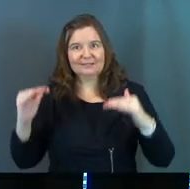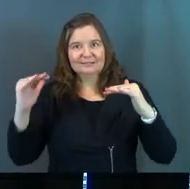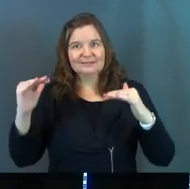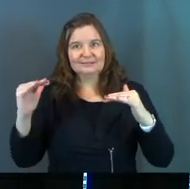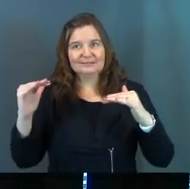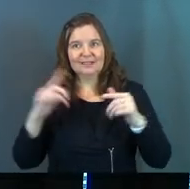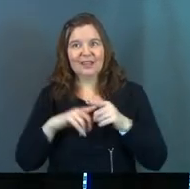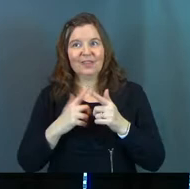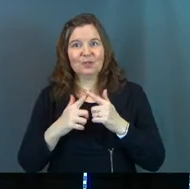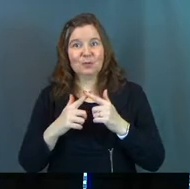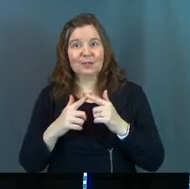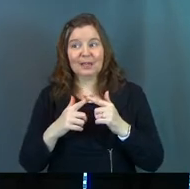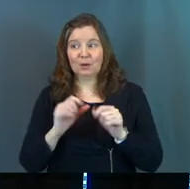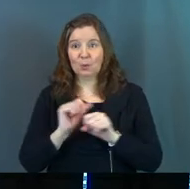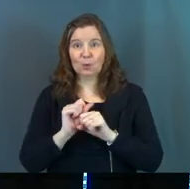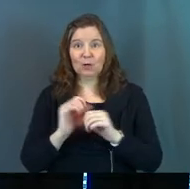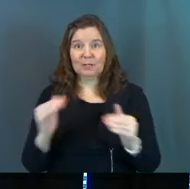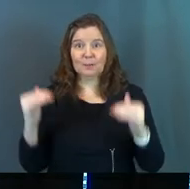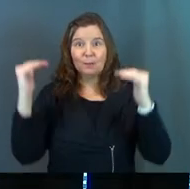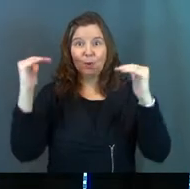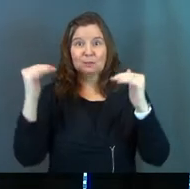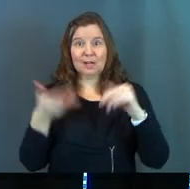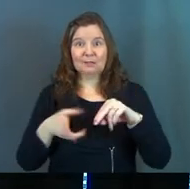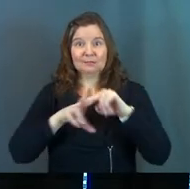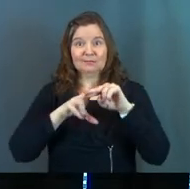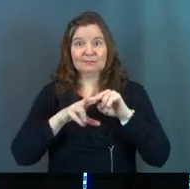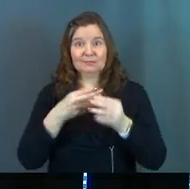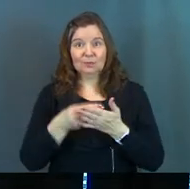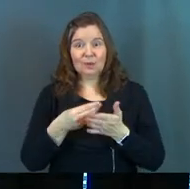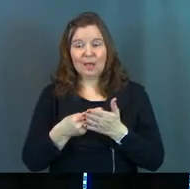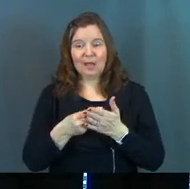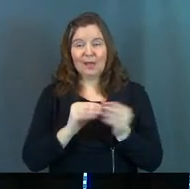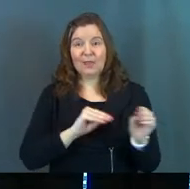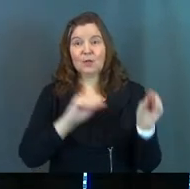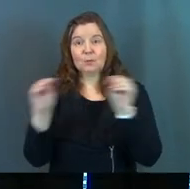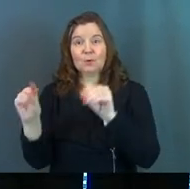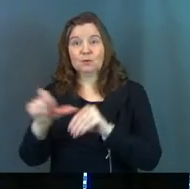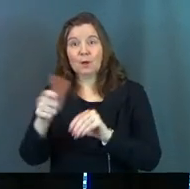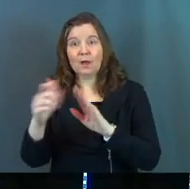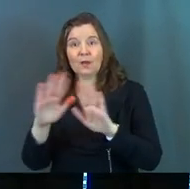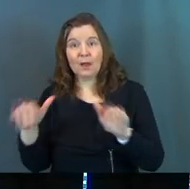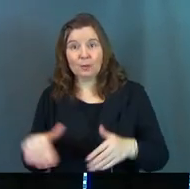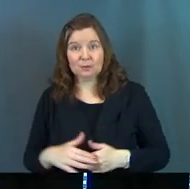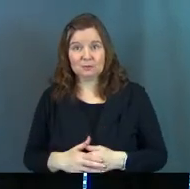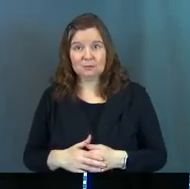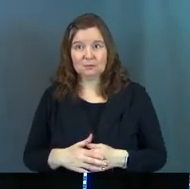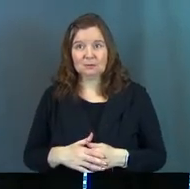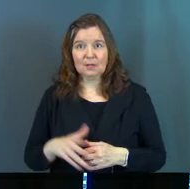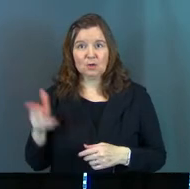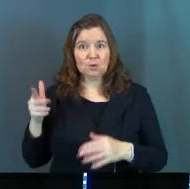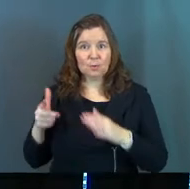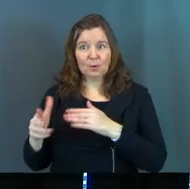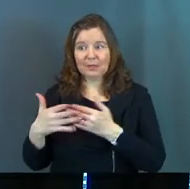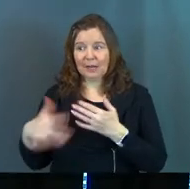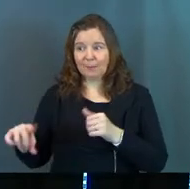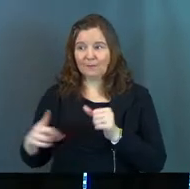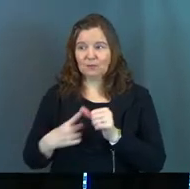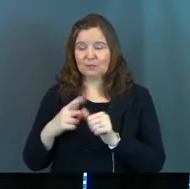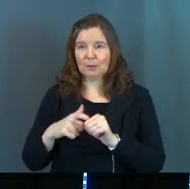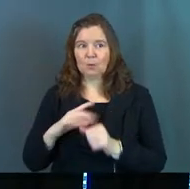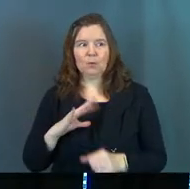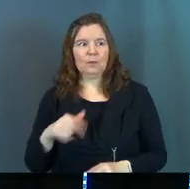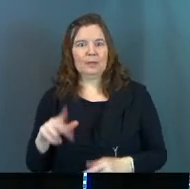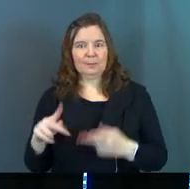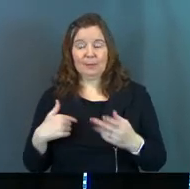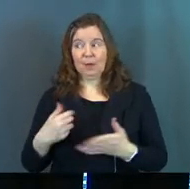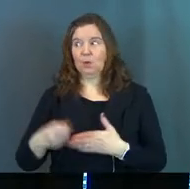then you get a promotion at work and you get a raise and you move to another house, and you pull into that neighborhood for the first time. You're